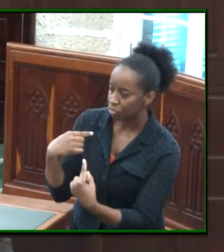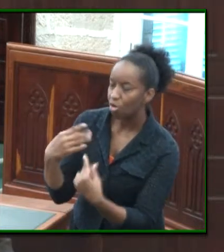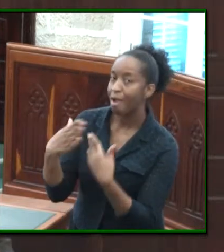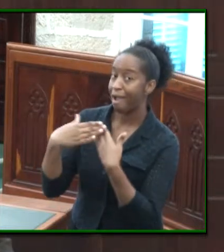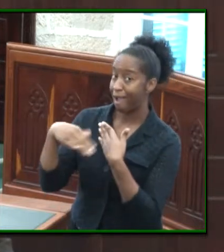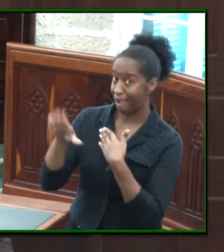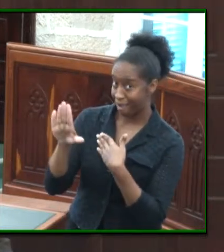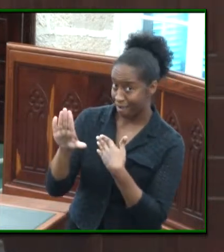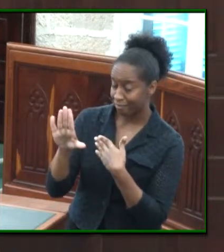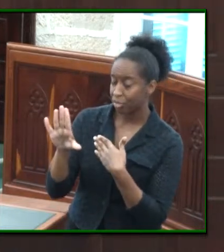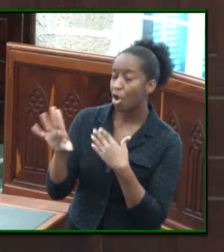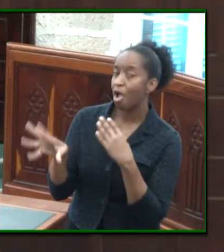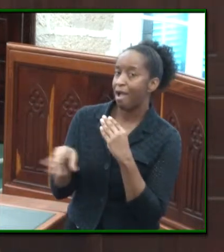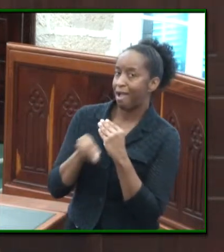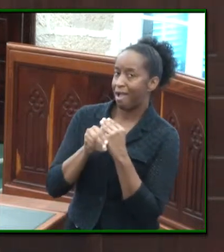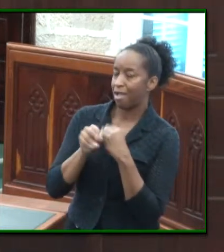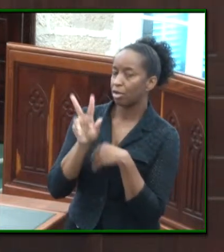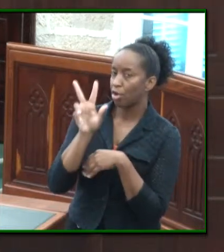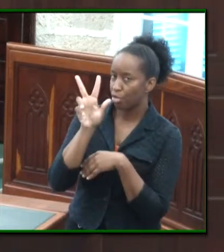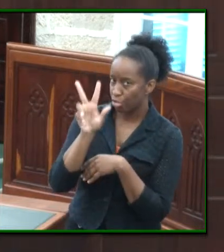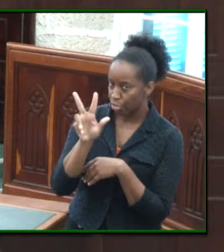to another